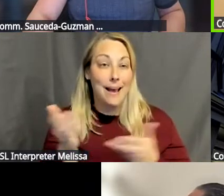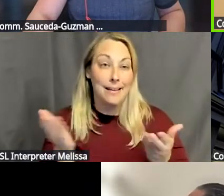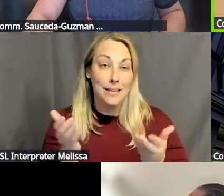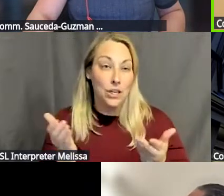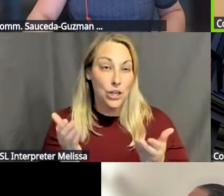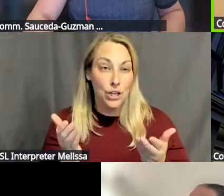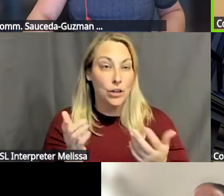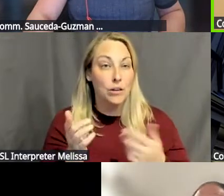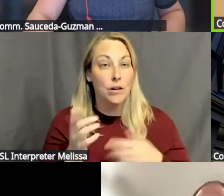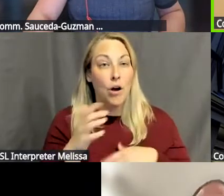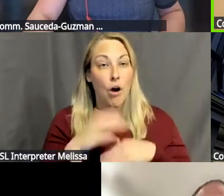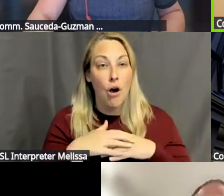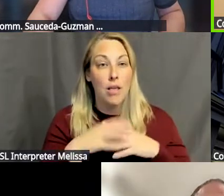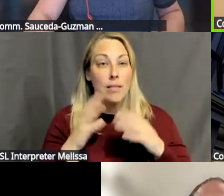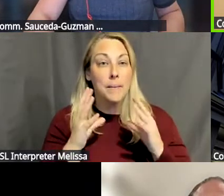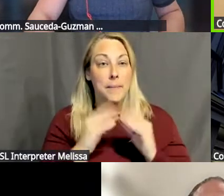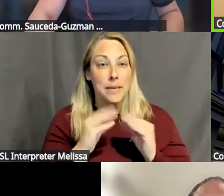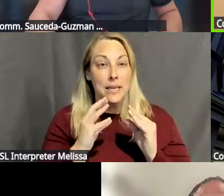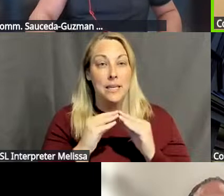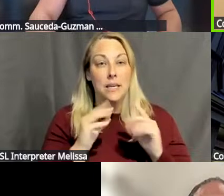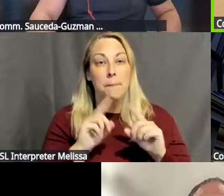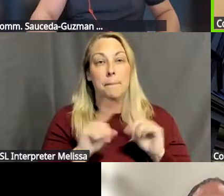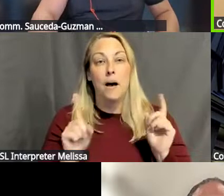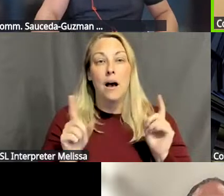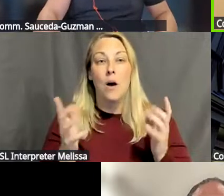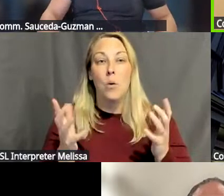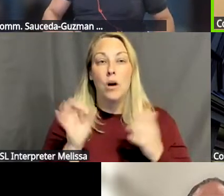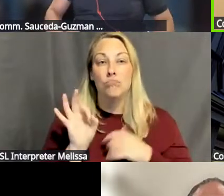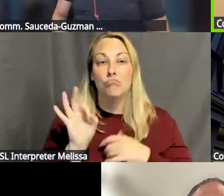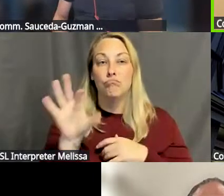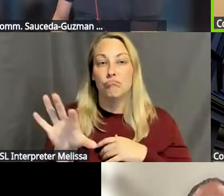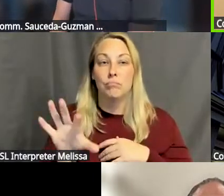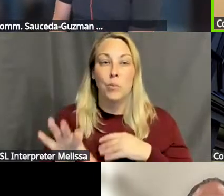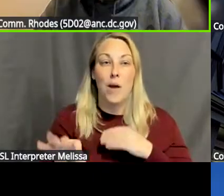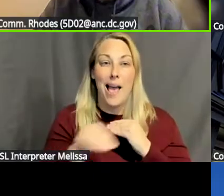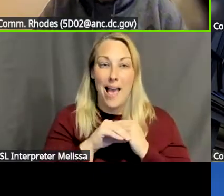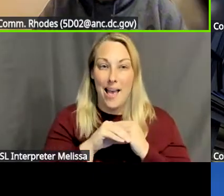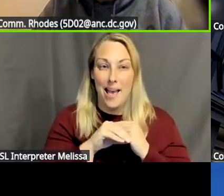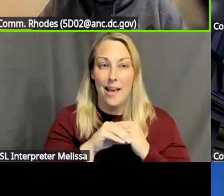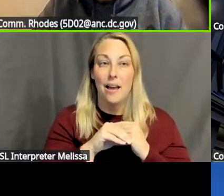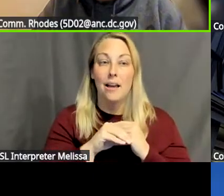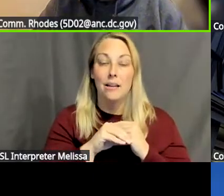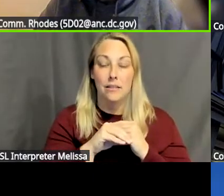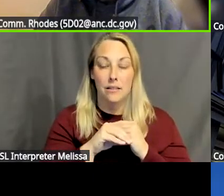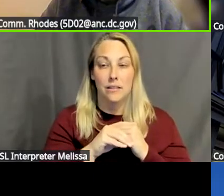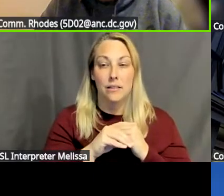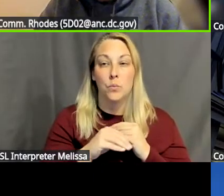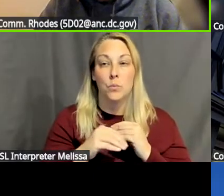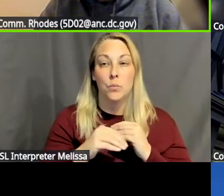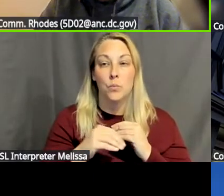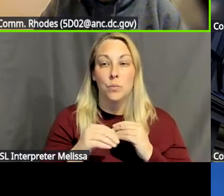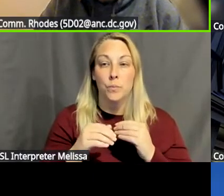do just want to add that we had a building here,